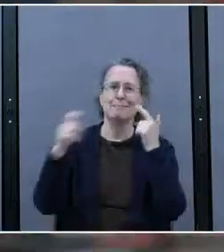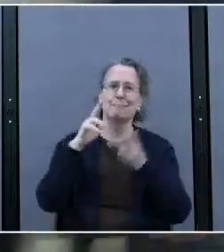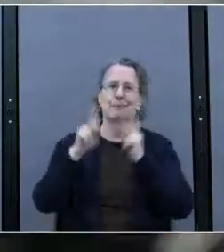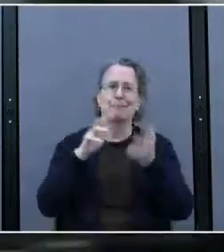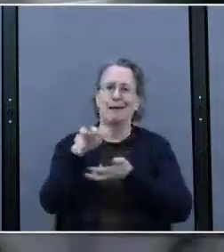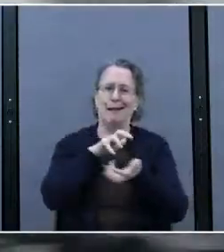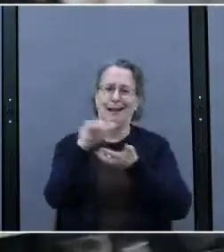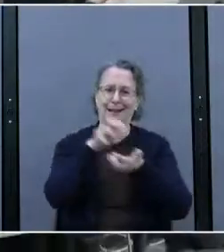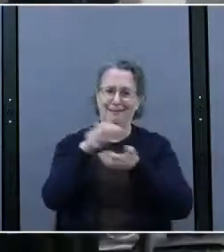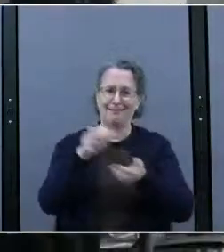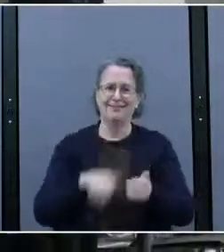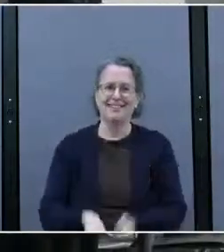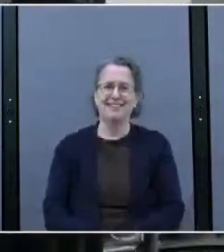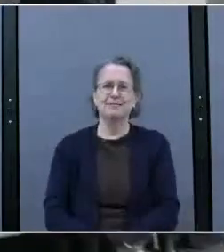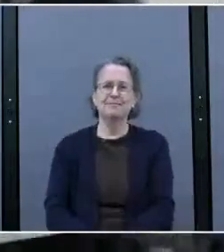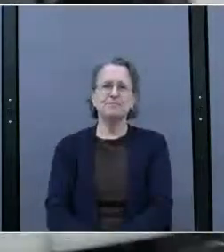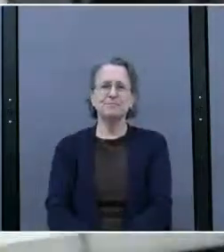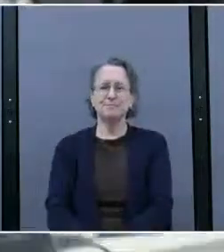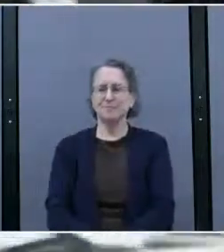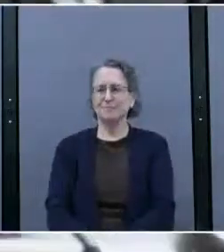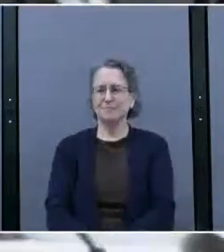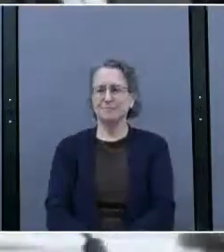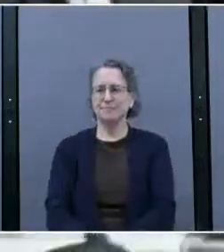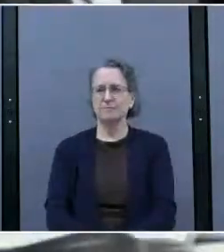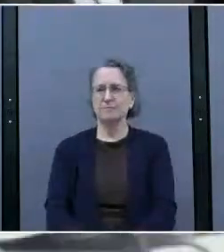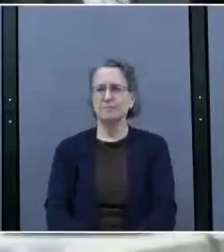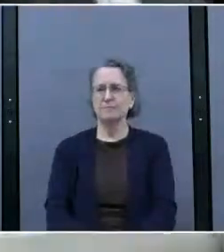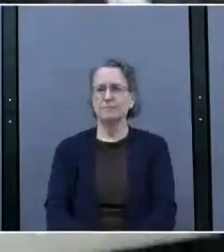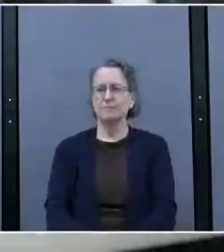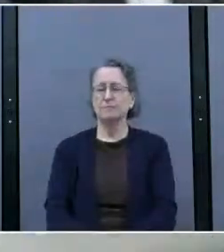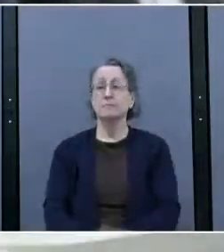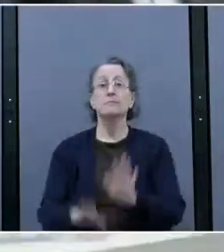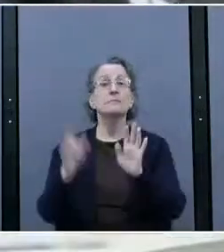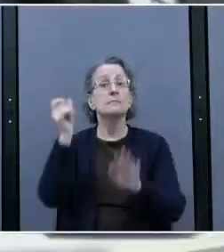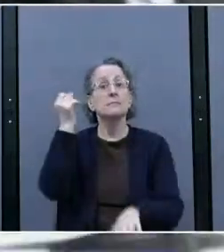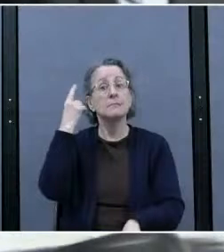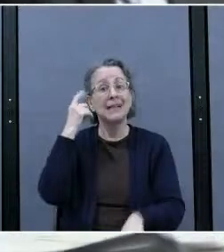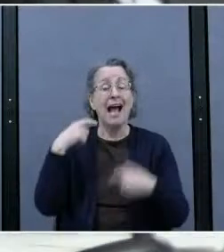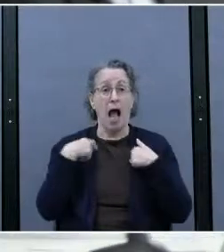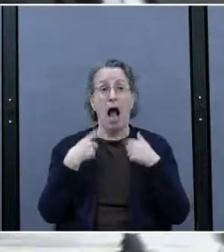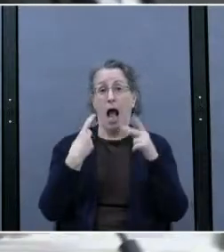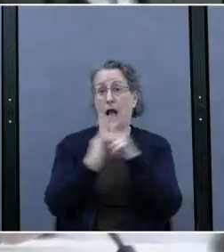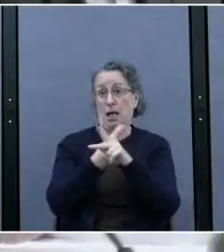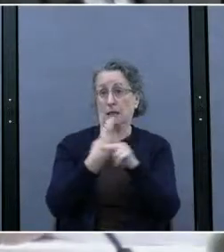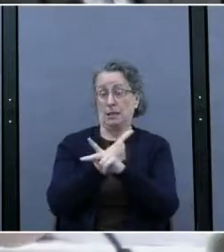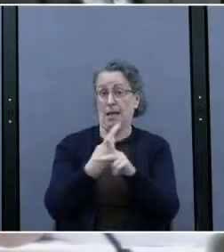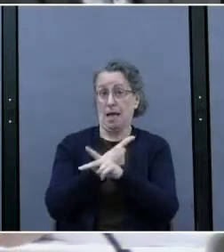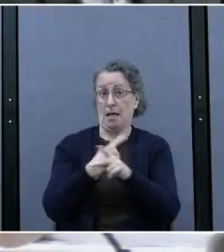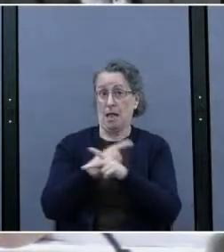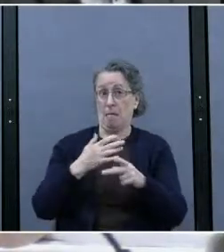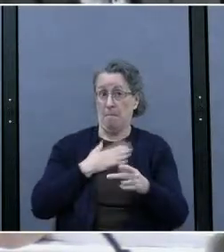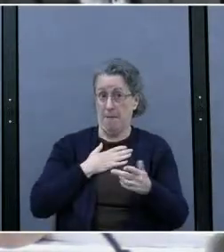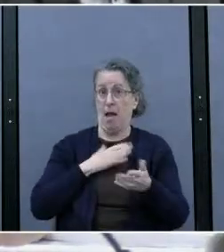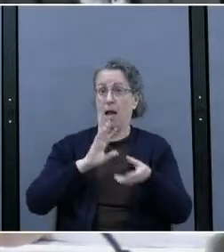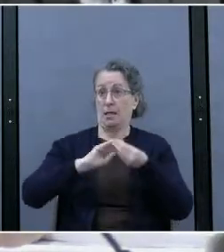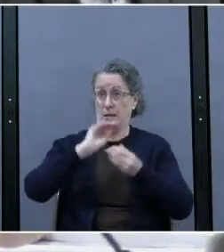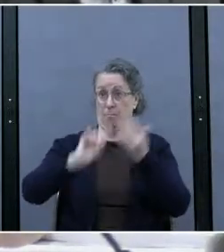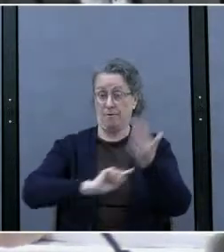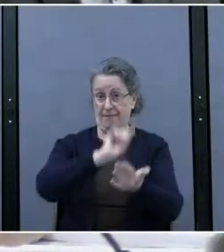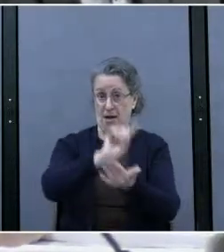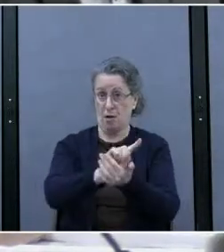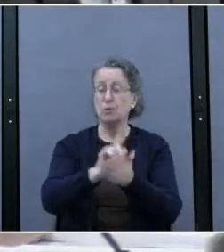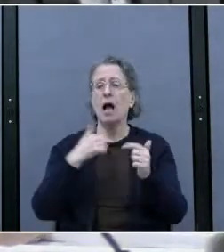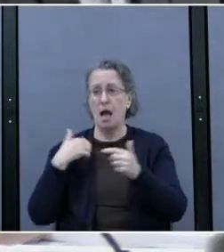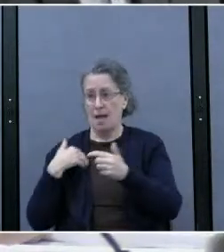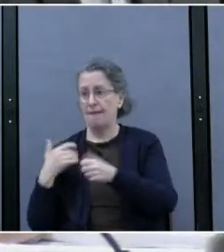So the number of hours was arrived at by my calculation on my service on top of my